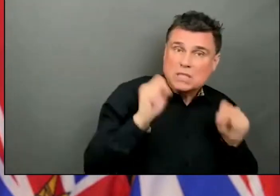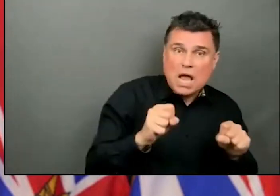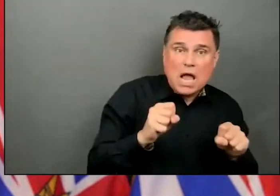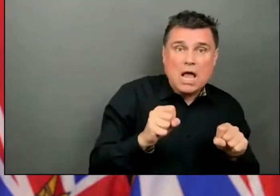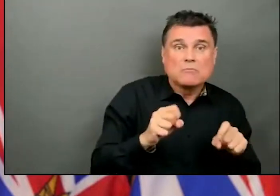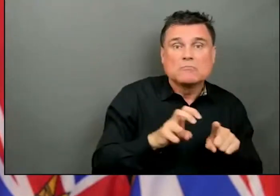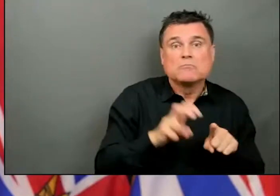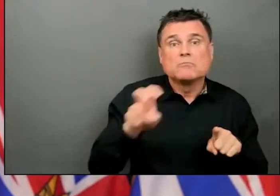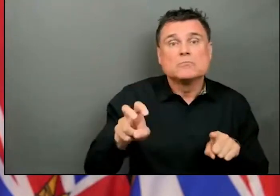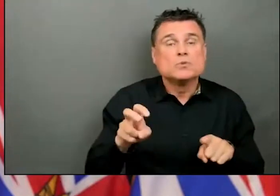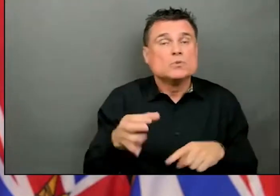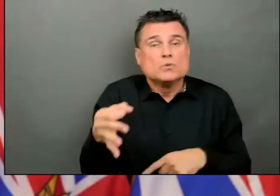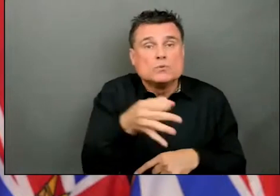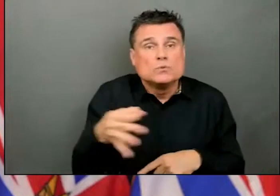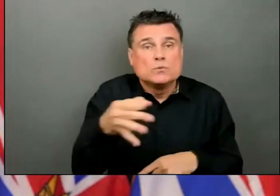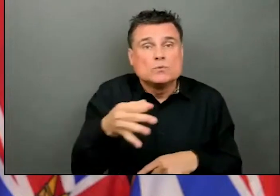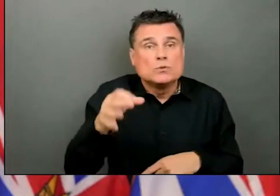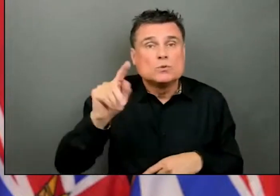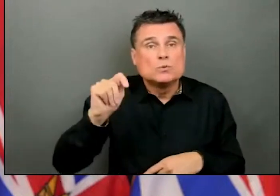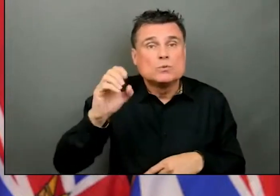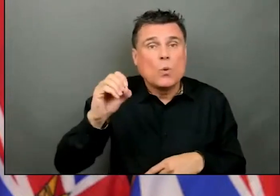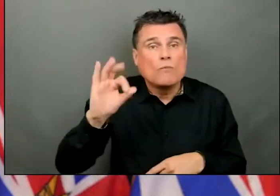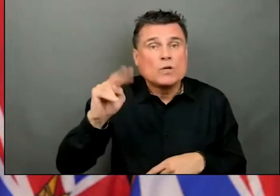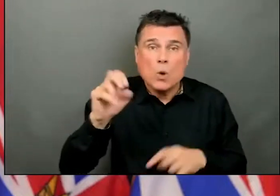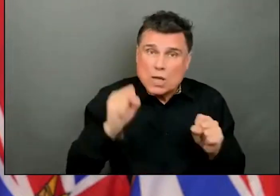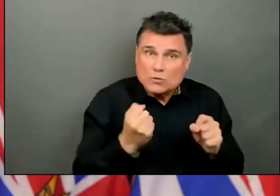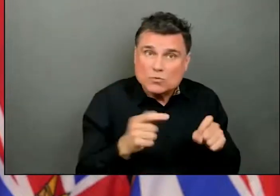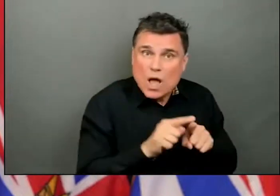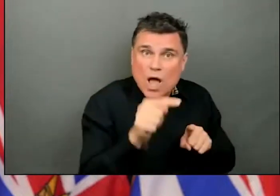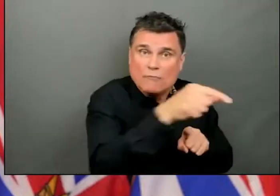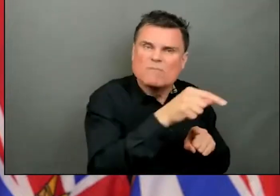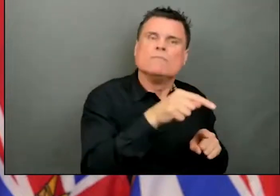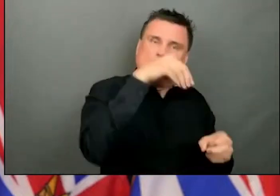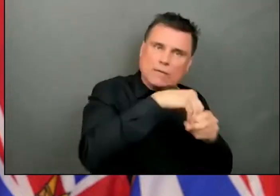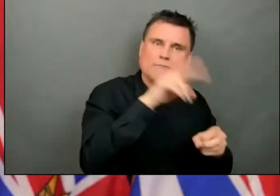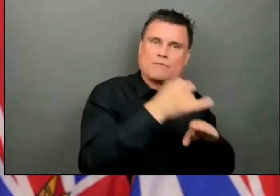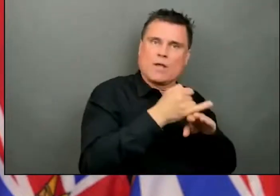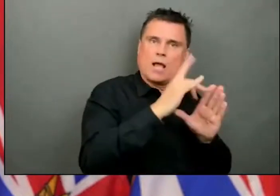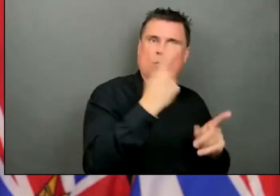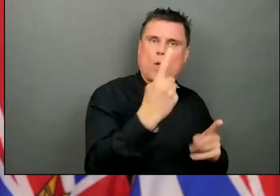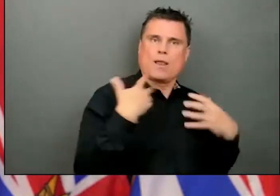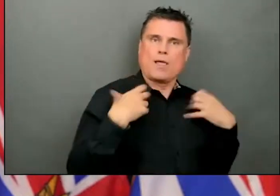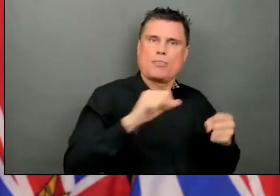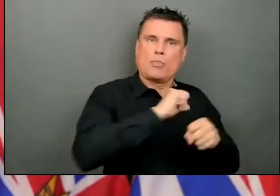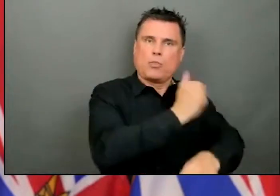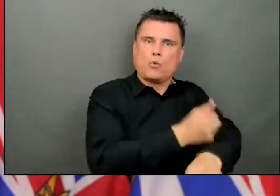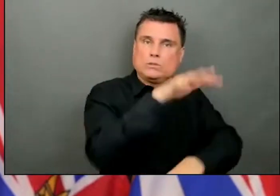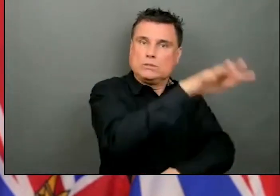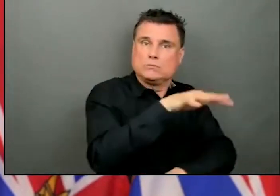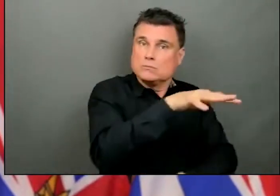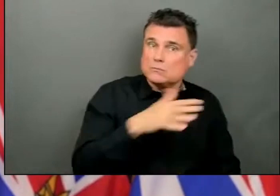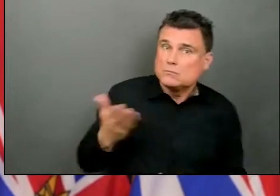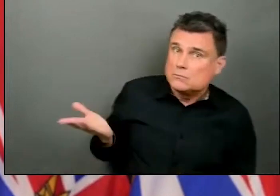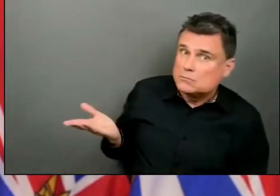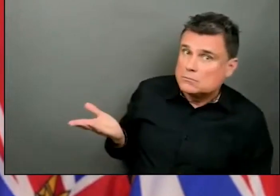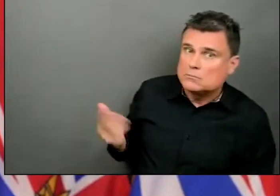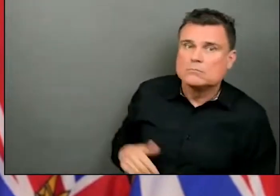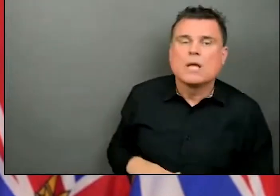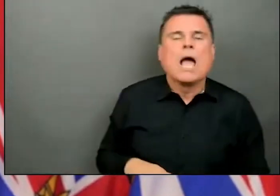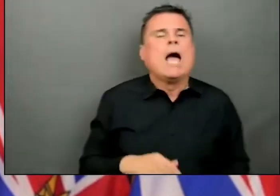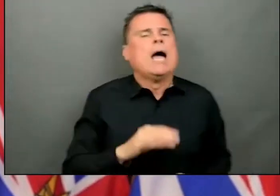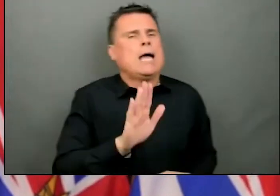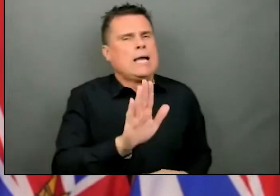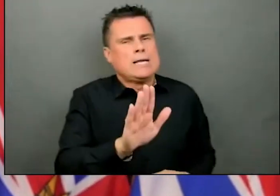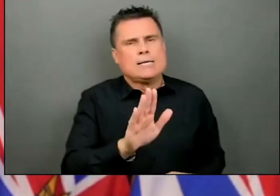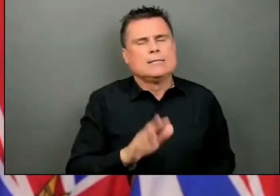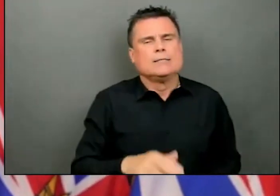we're not putting up checkpoints. We're putting signage at the borders, reminding travelers from away that they should not be here.